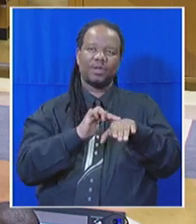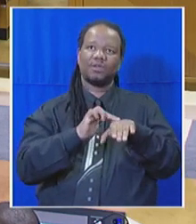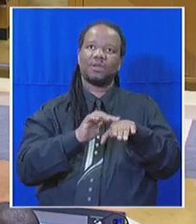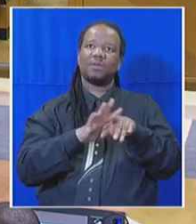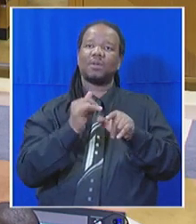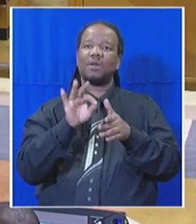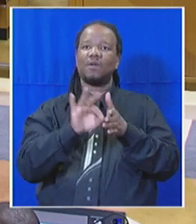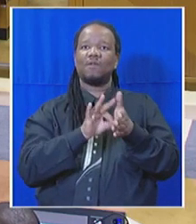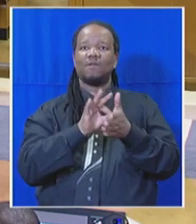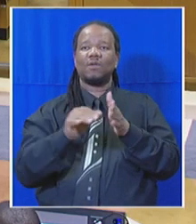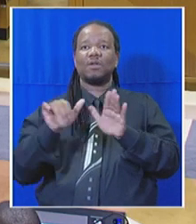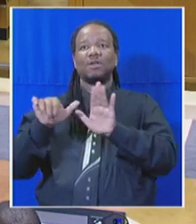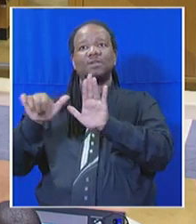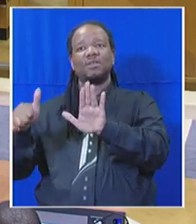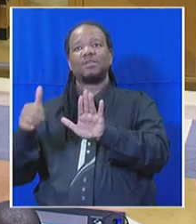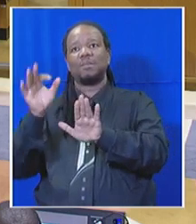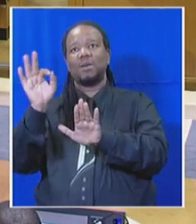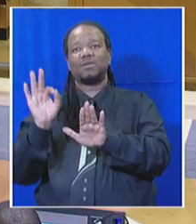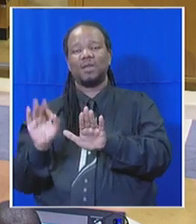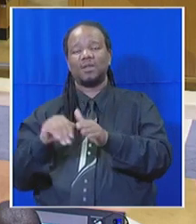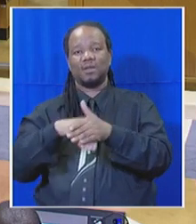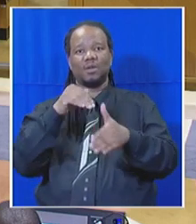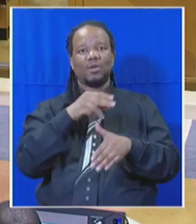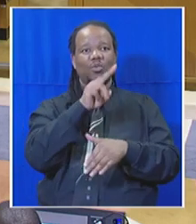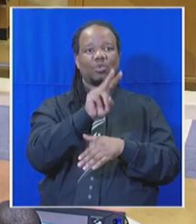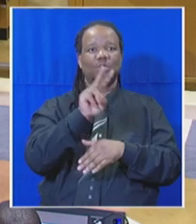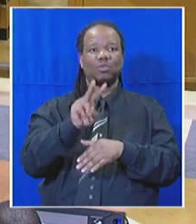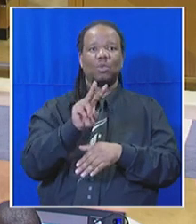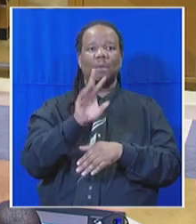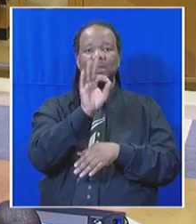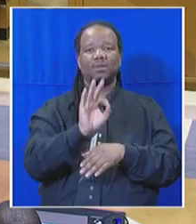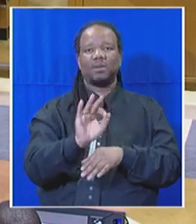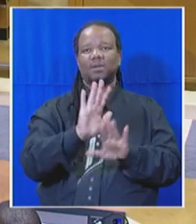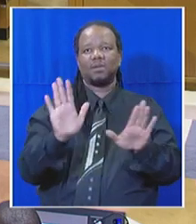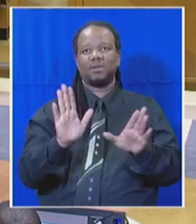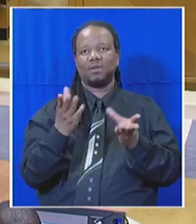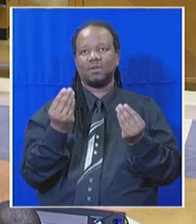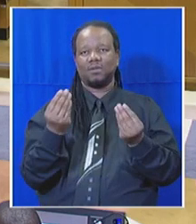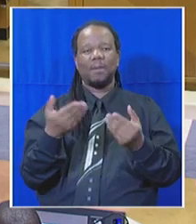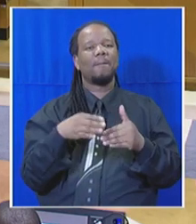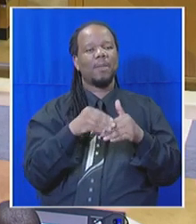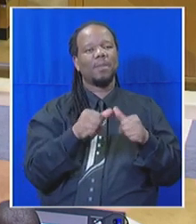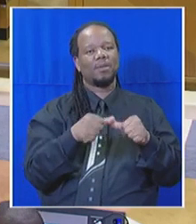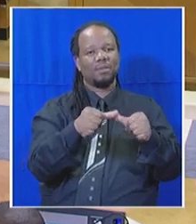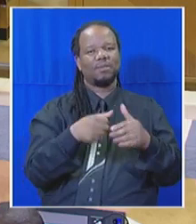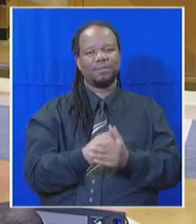votes. 6%, 22%. It's a simple math, sir. Go ahead, Honorable Member. Yes, all